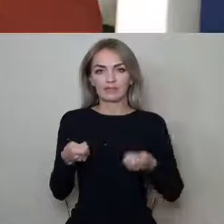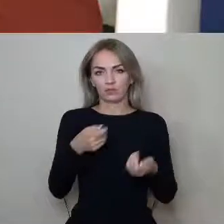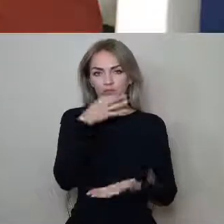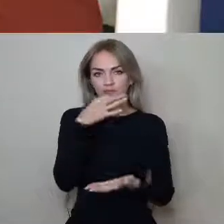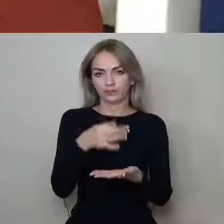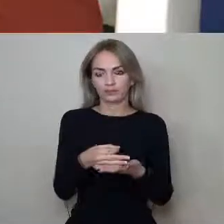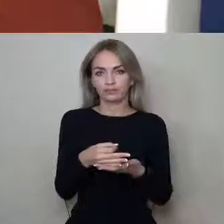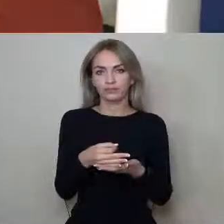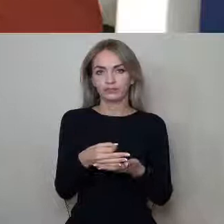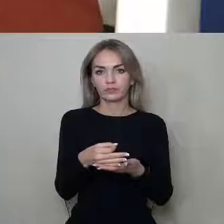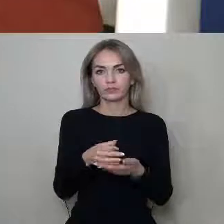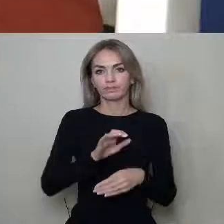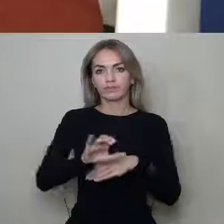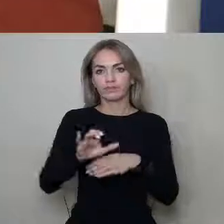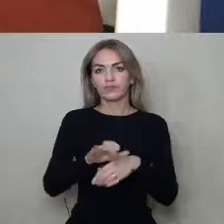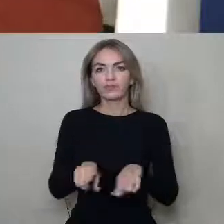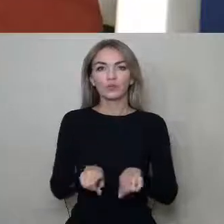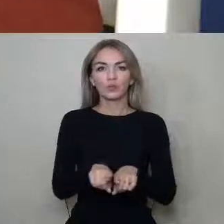ready